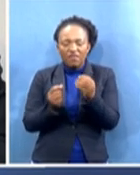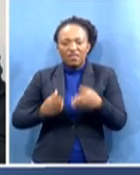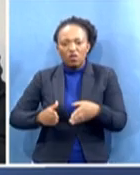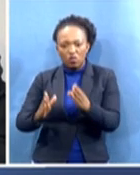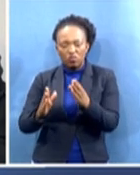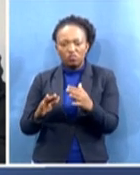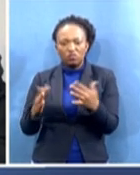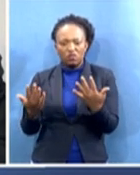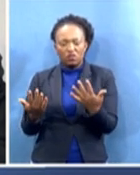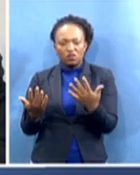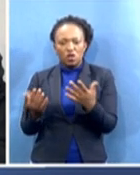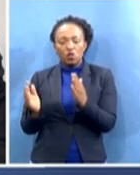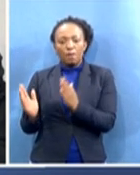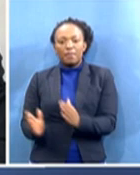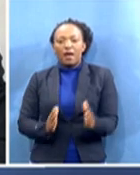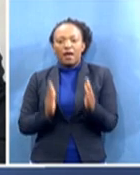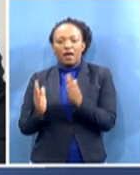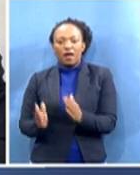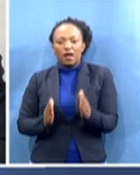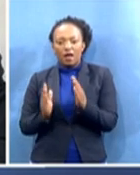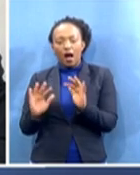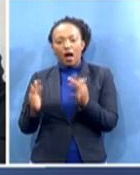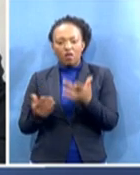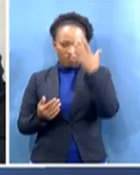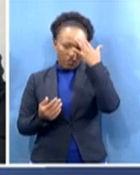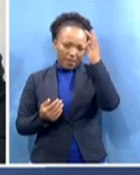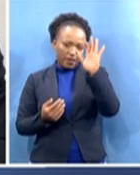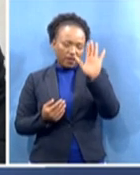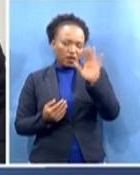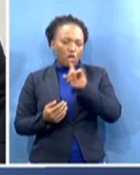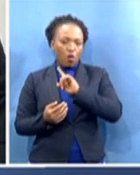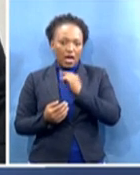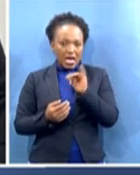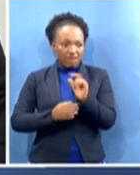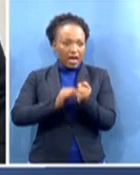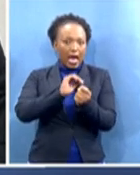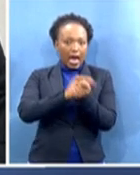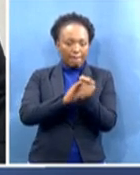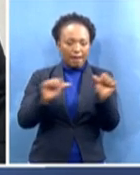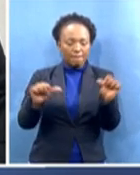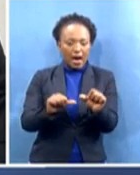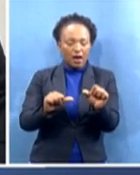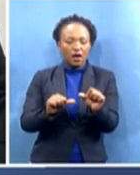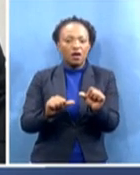government for these eventualities? Because, as you say, it's not really a surprise.